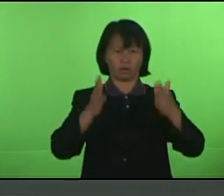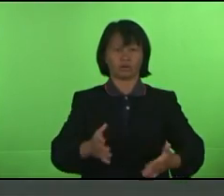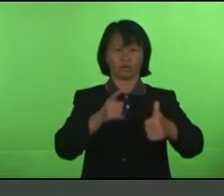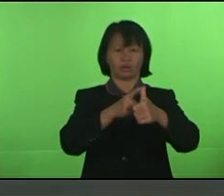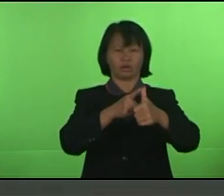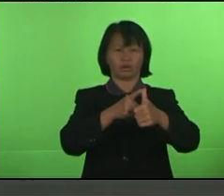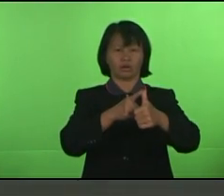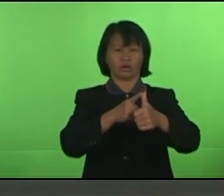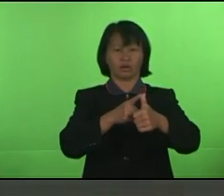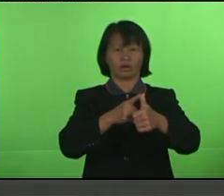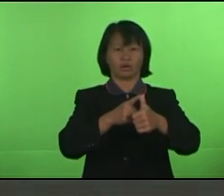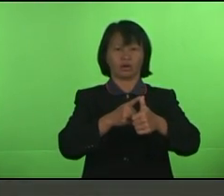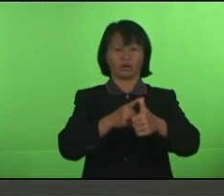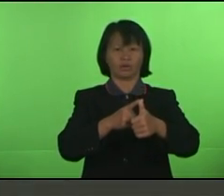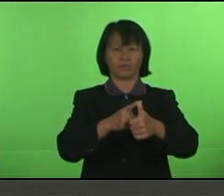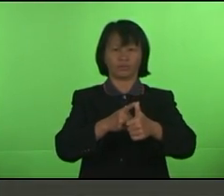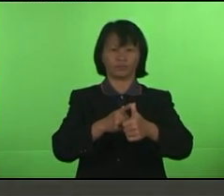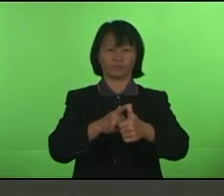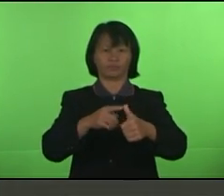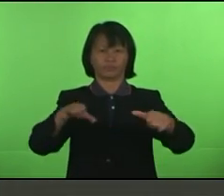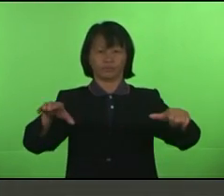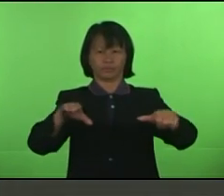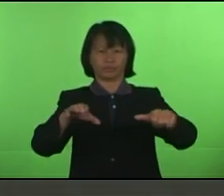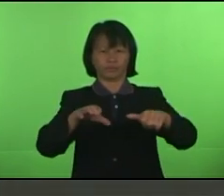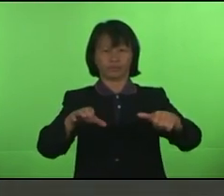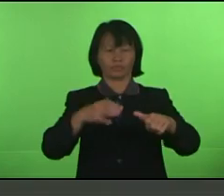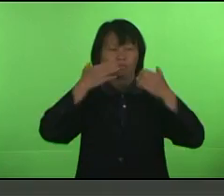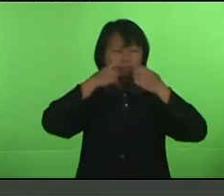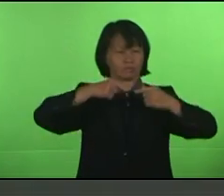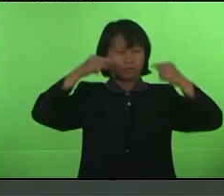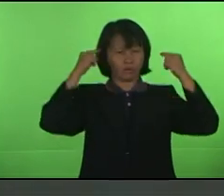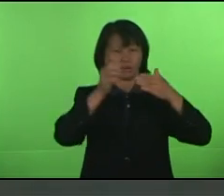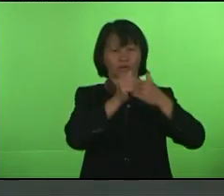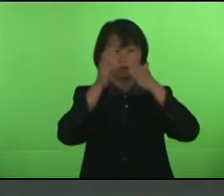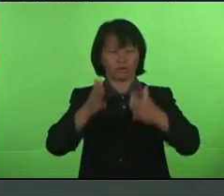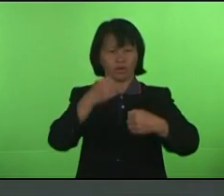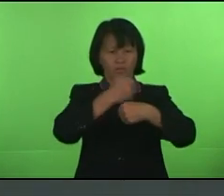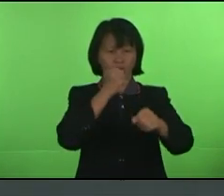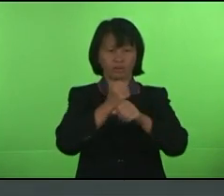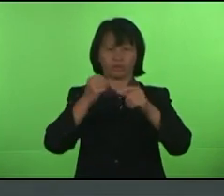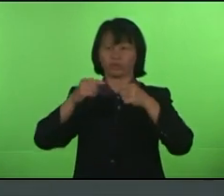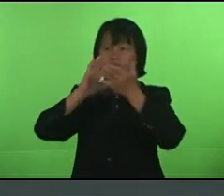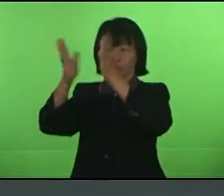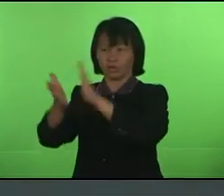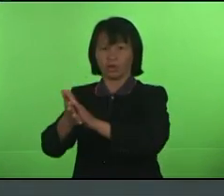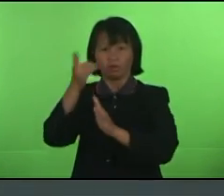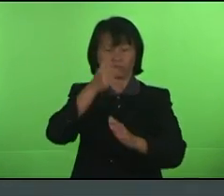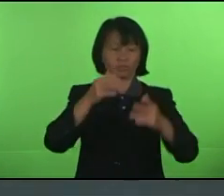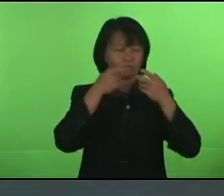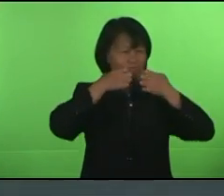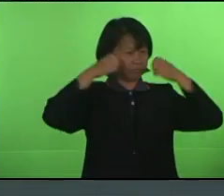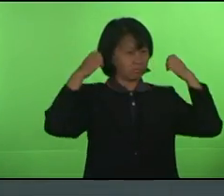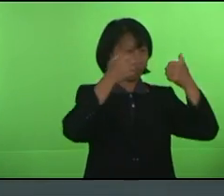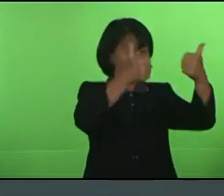make things happen, we want that, but usually great leaders, they make things happen because they have a plan, they